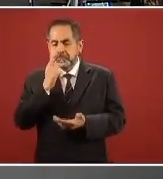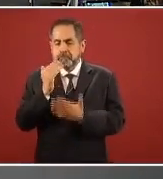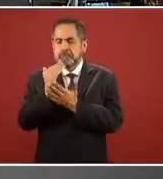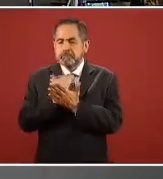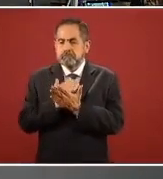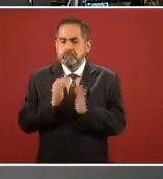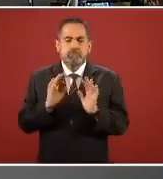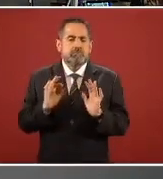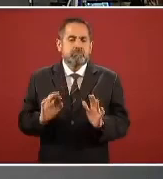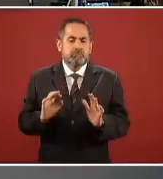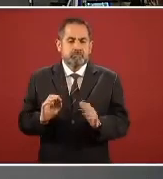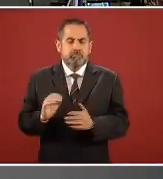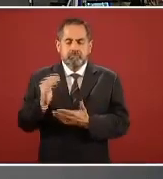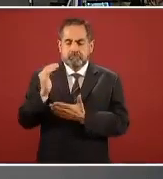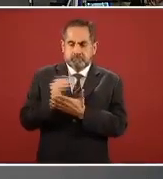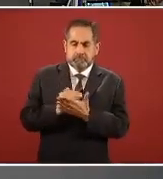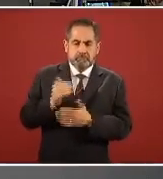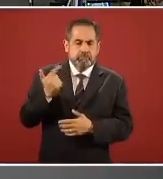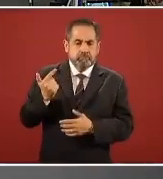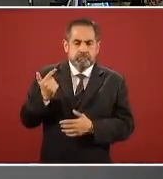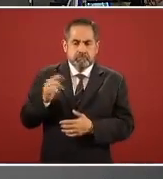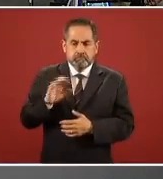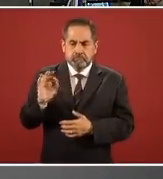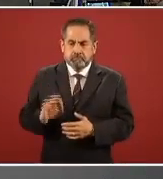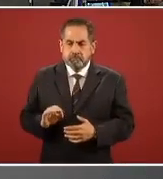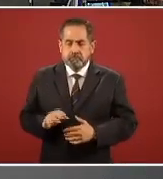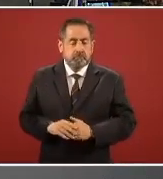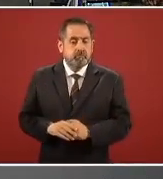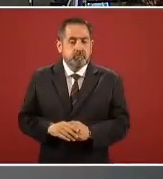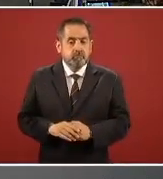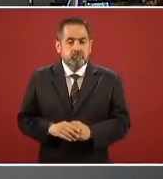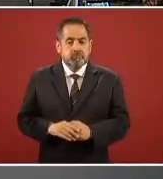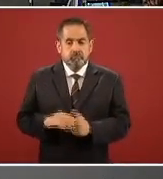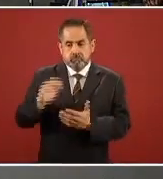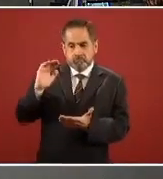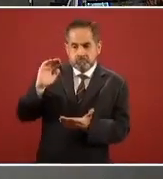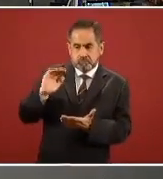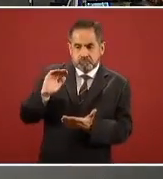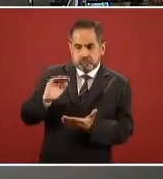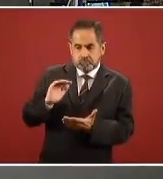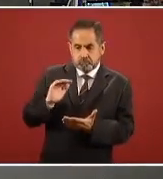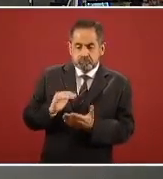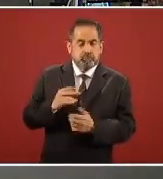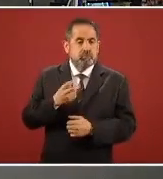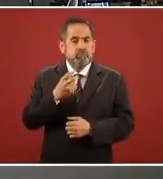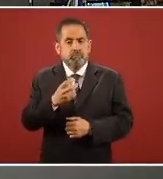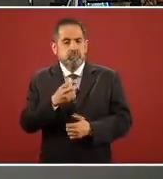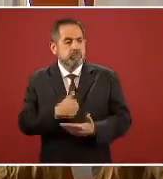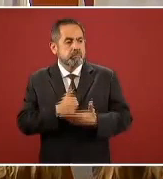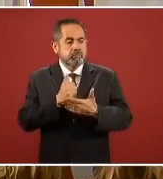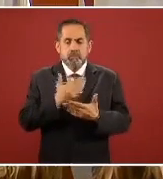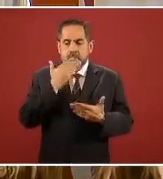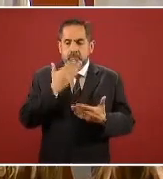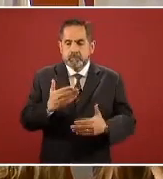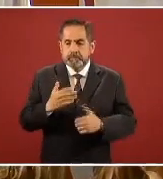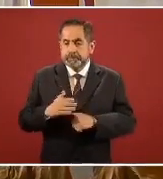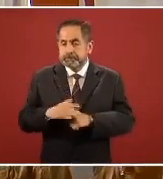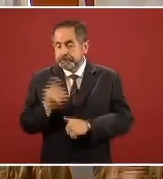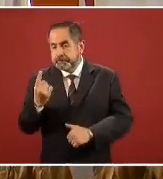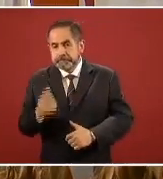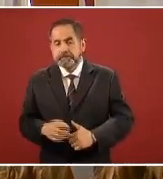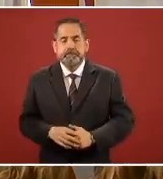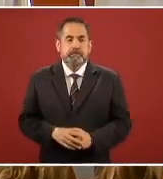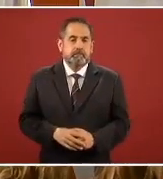has lowered the rate 7%. To 7%. Ha estado bajando la tasa de interés. Esto ayuda. And it has been lowered, and porque, that is